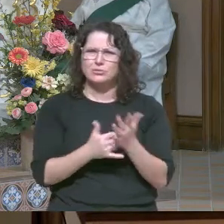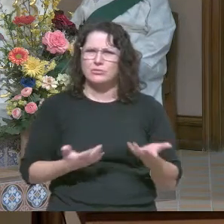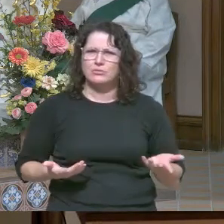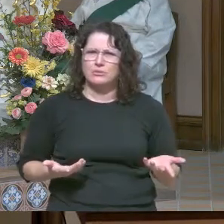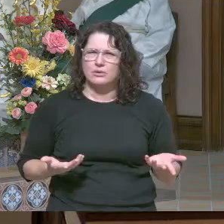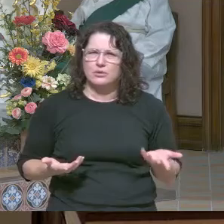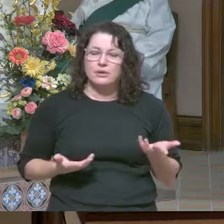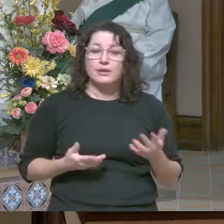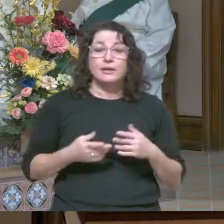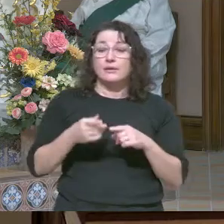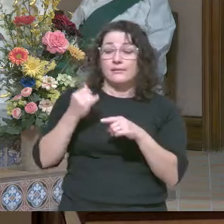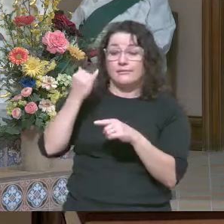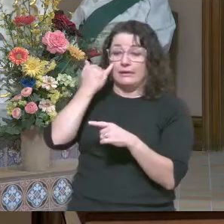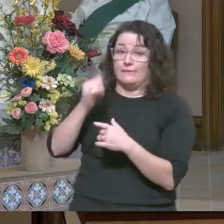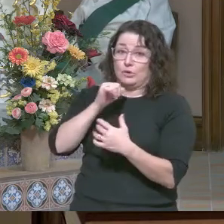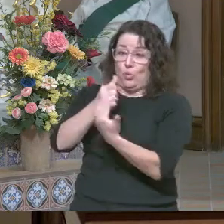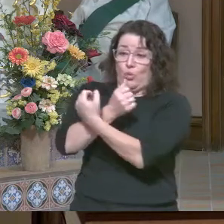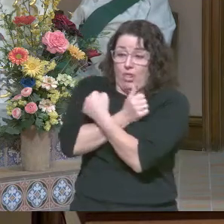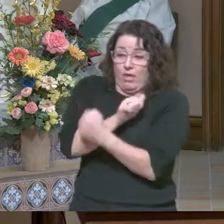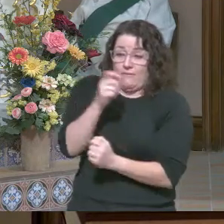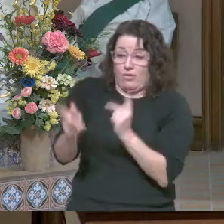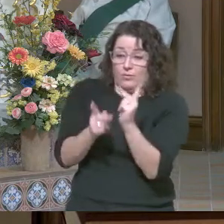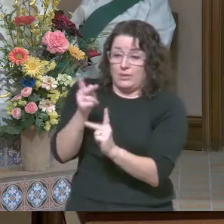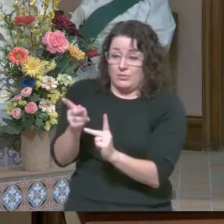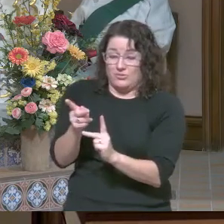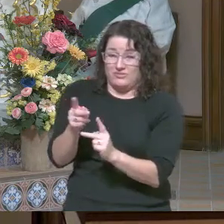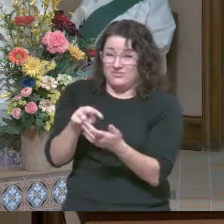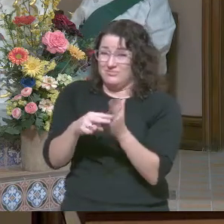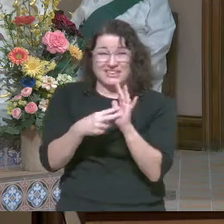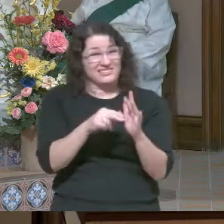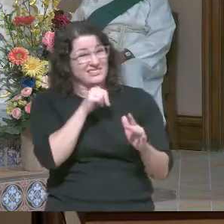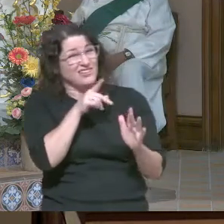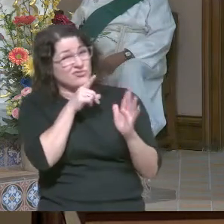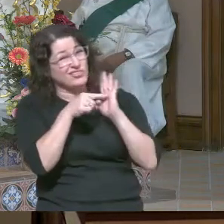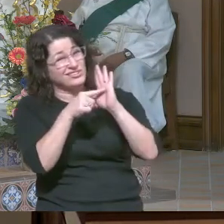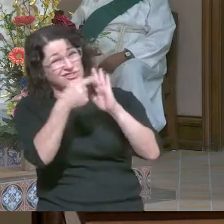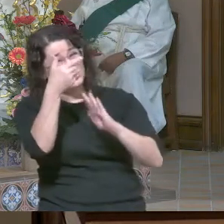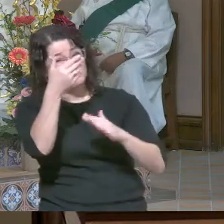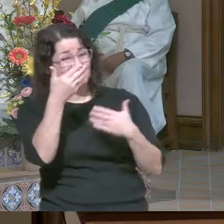And to the extent that you're not loving your neighbor, you're not loving God.